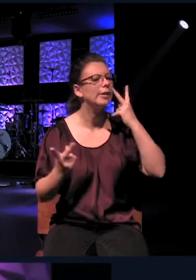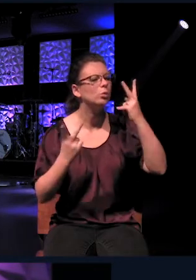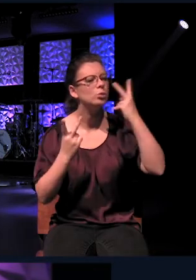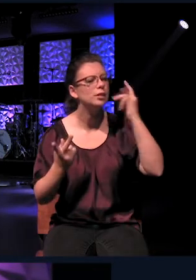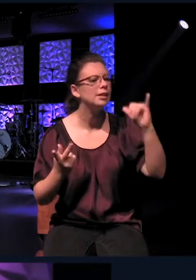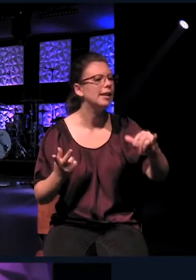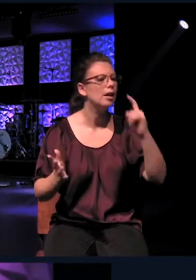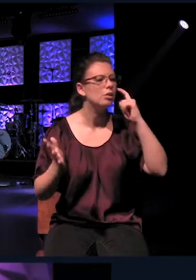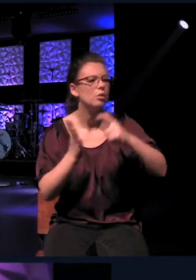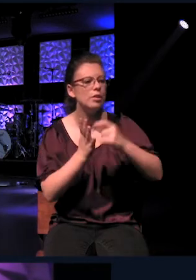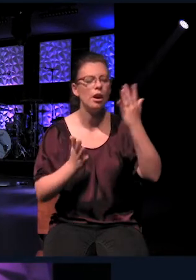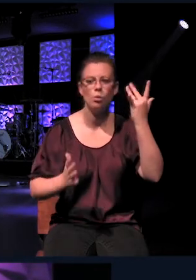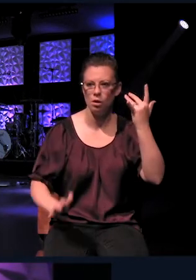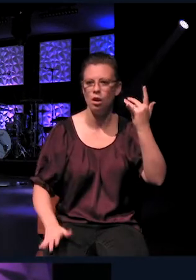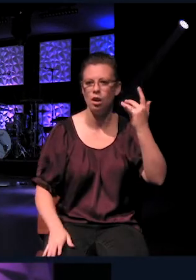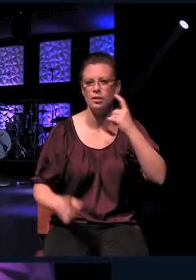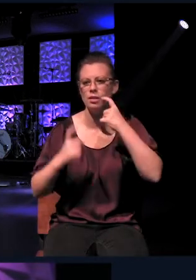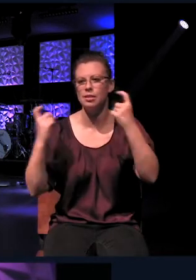of sin.